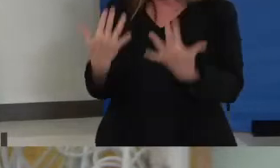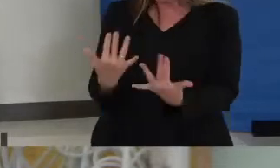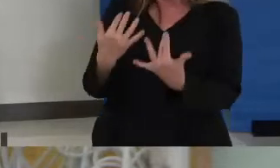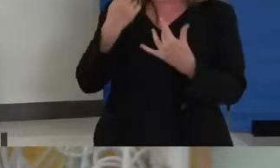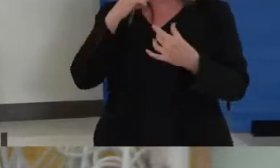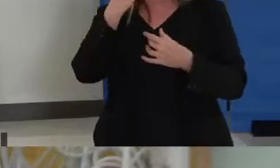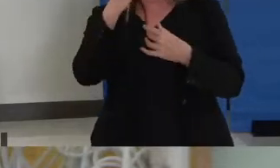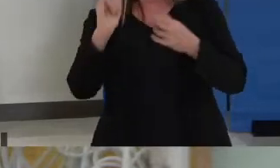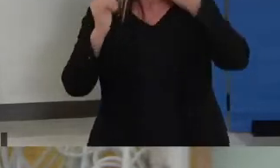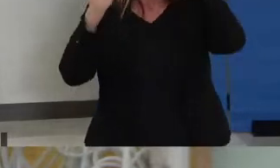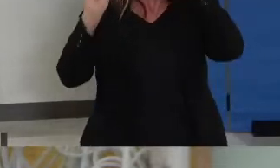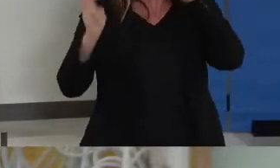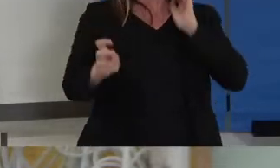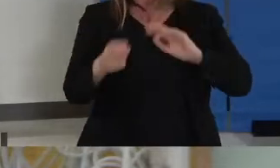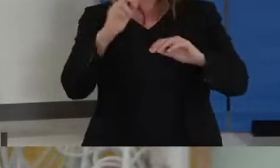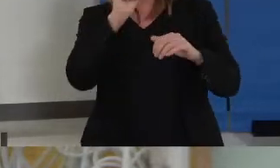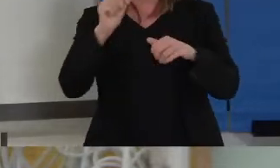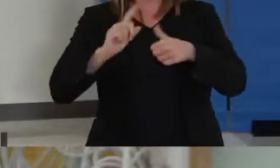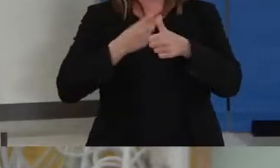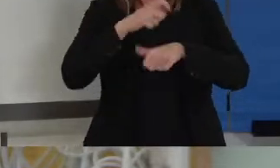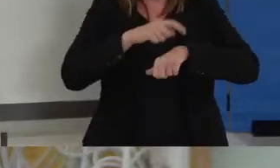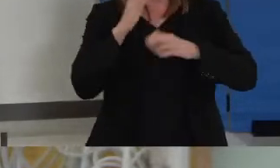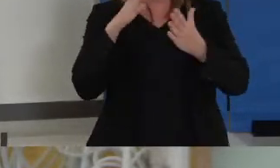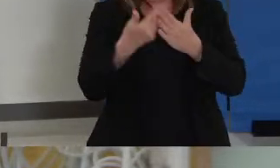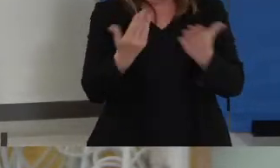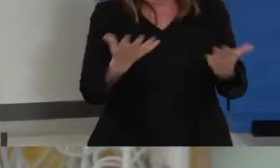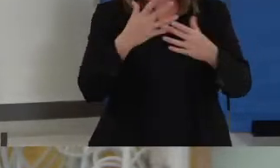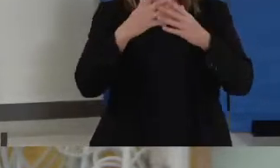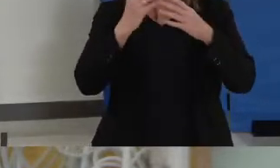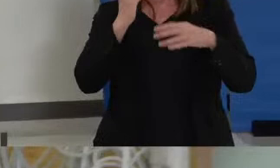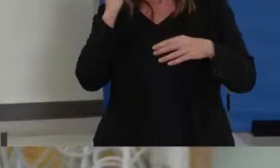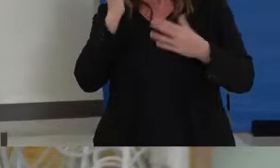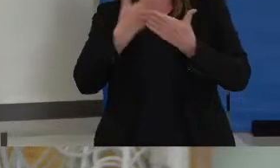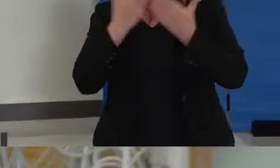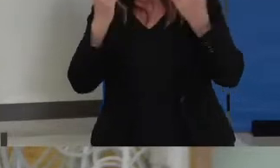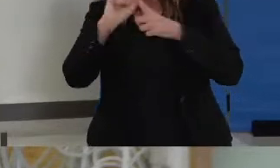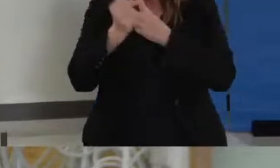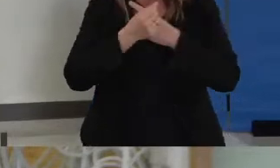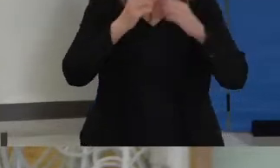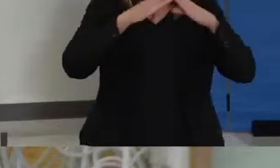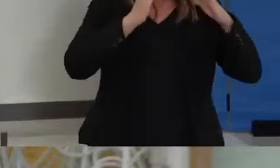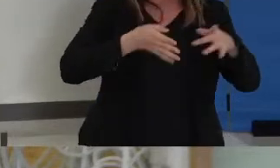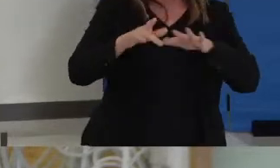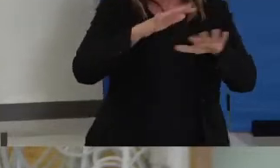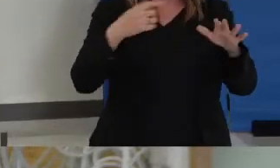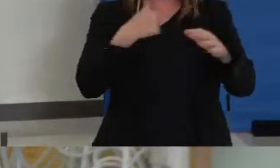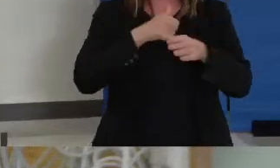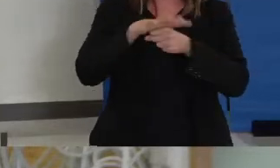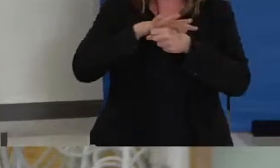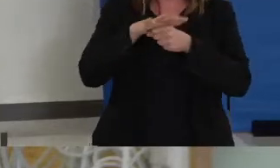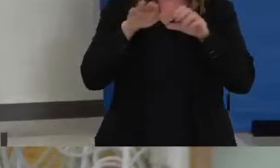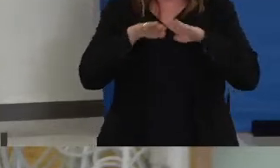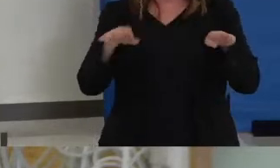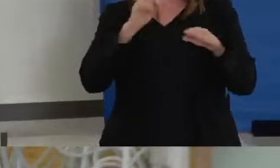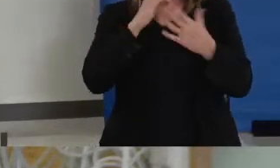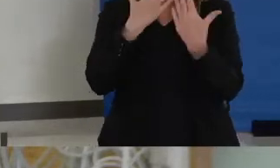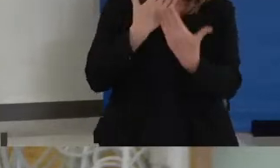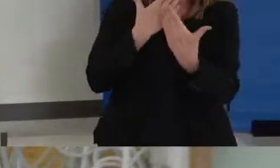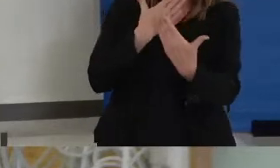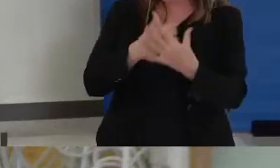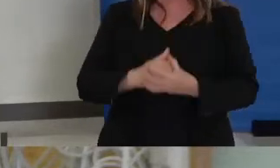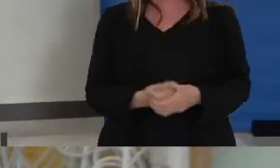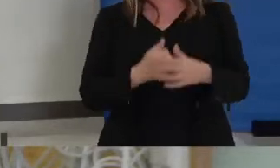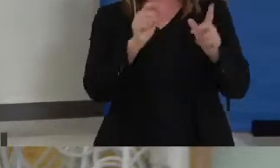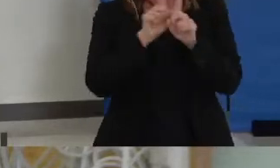there to tackle issues of mental health and addiction and homelessness and housing. And we at the local level are incredibly grateful for it. We're